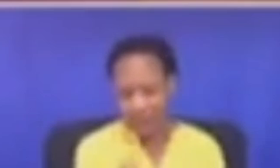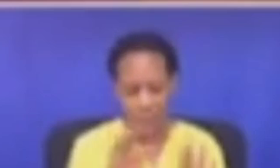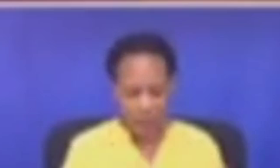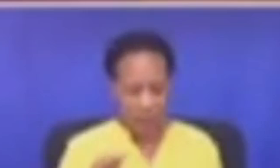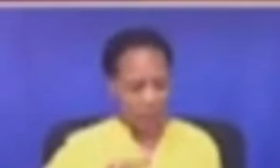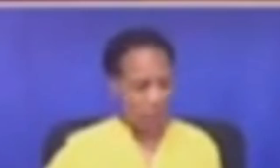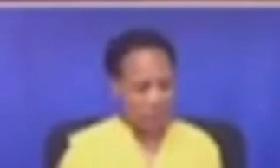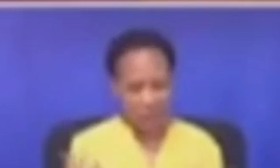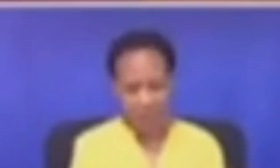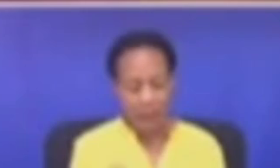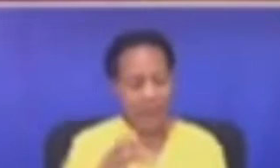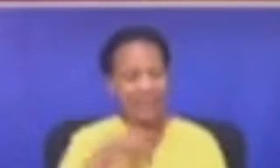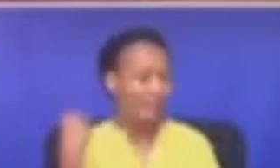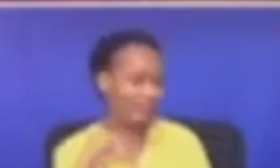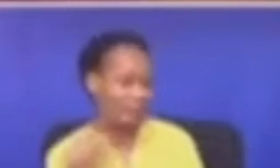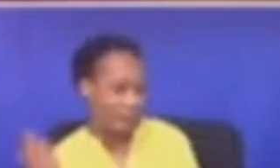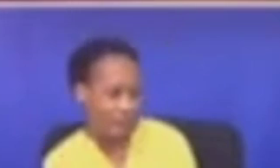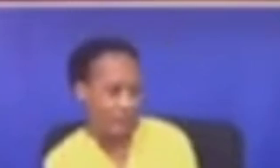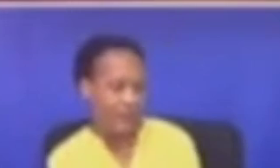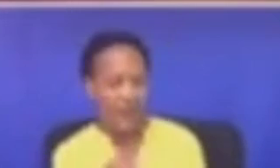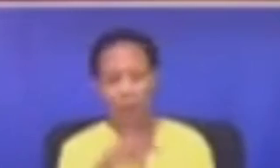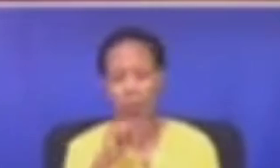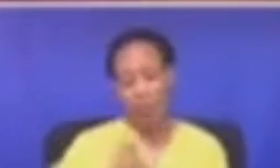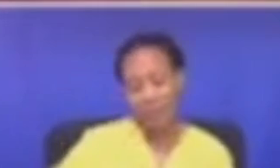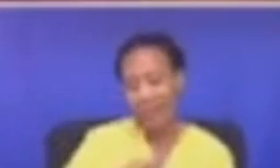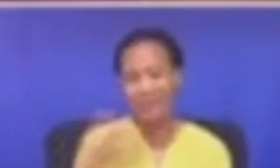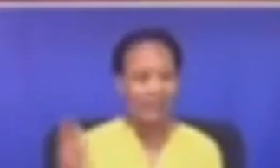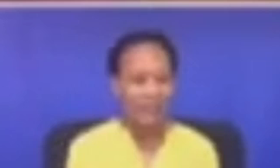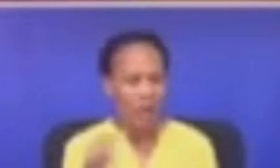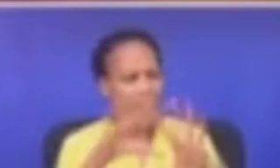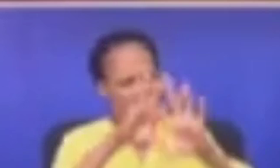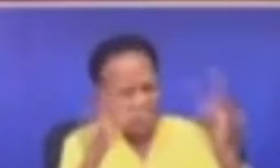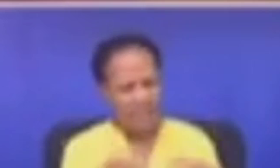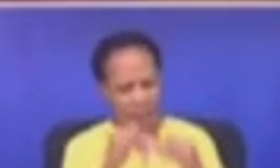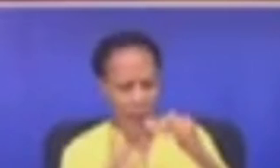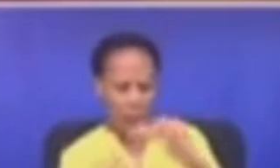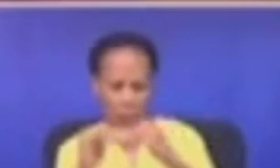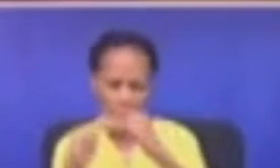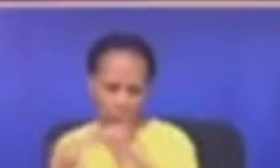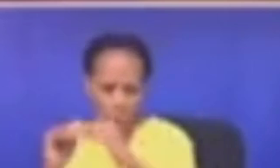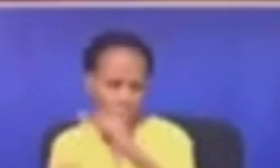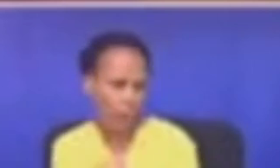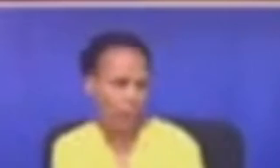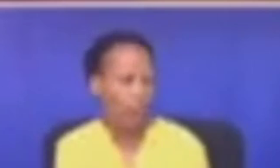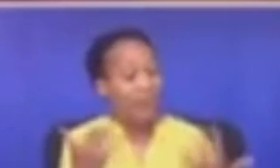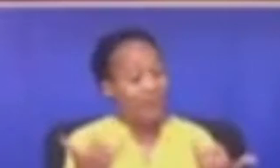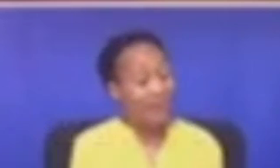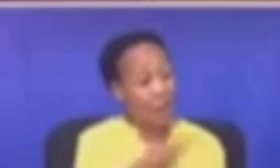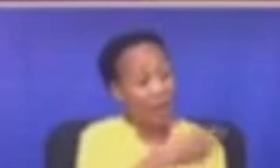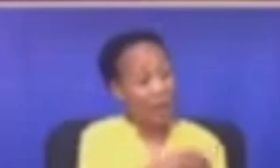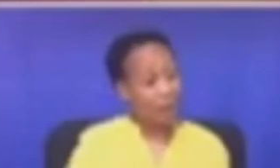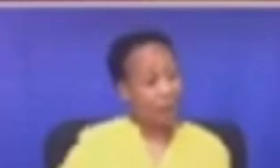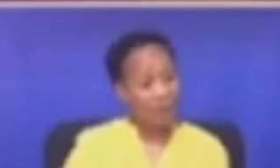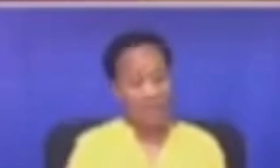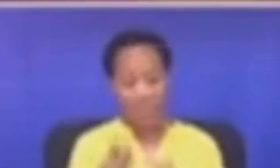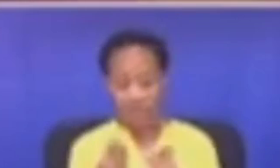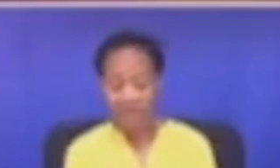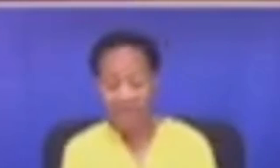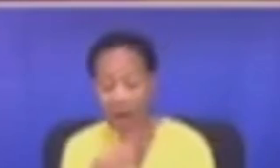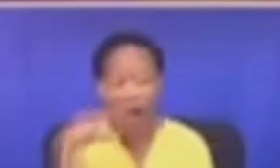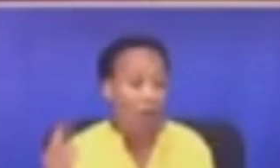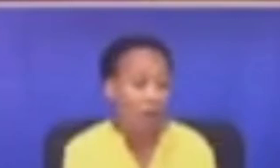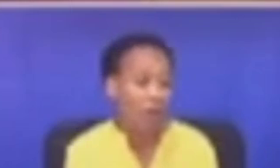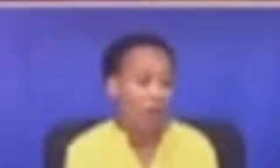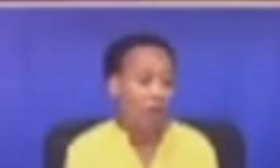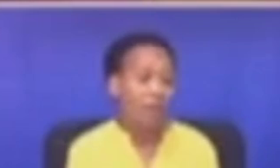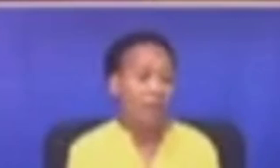children, lesser murders, lesser femicide. Millions of our children under your presidency experience multidimensional poverty,